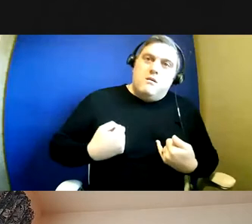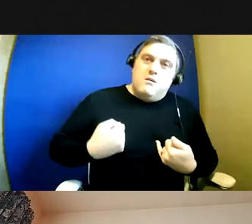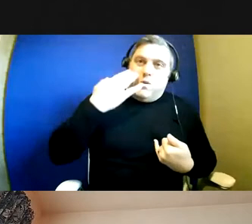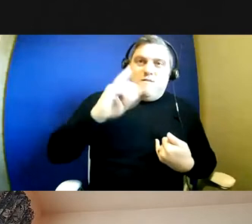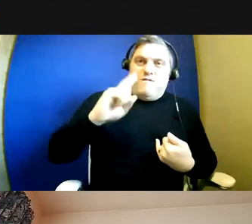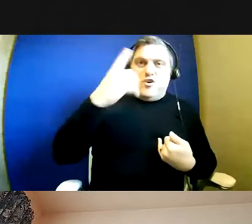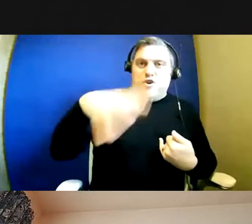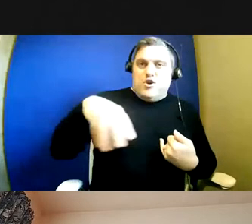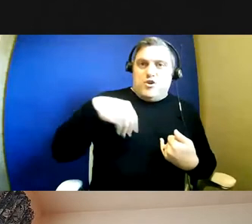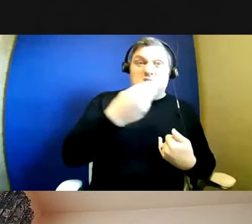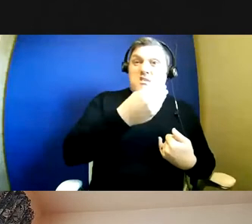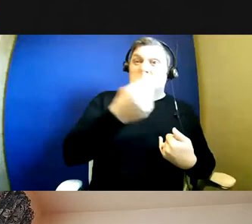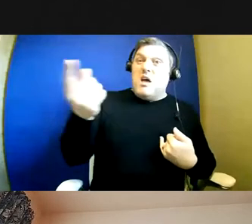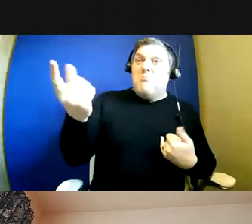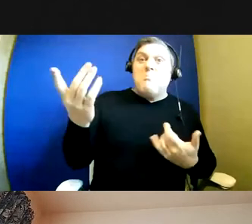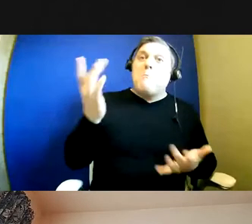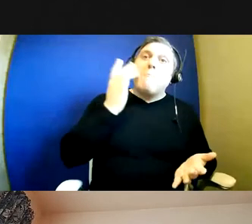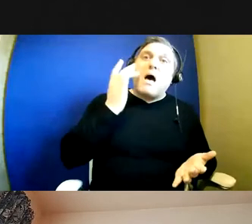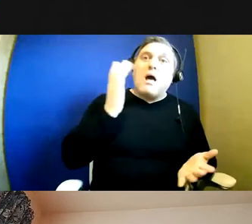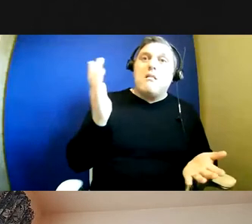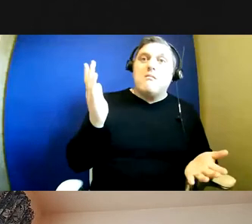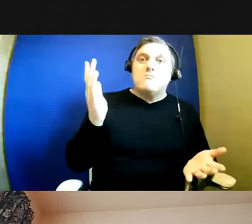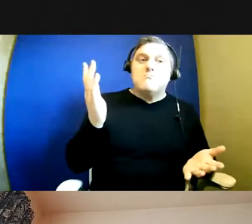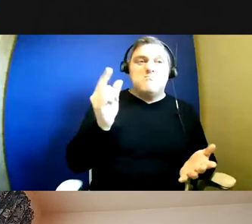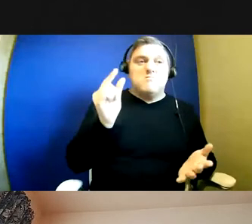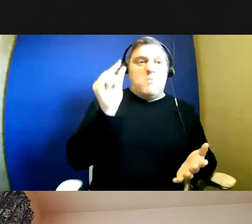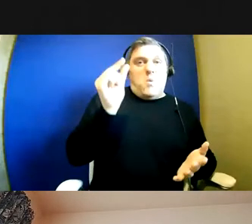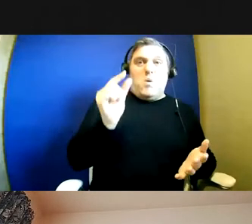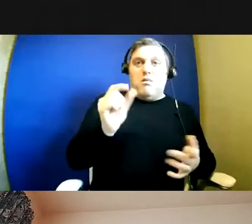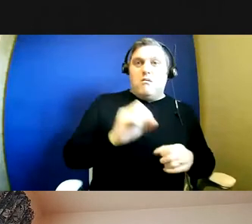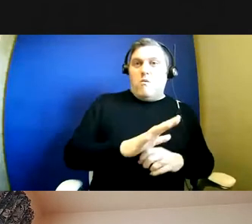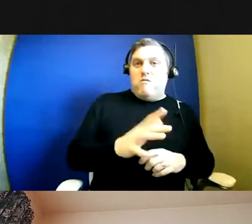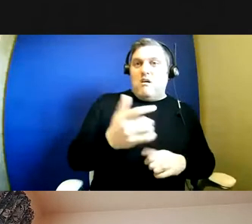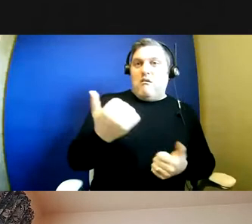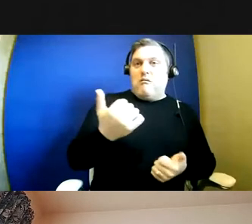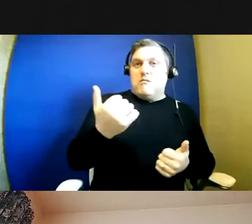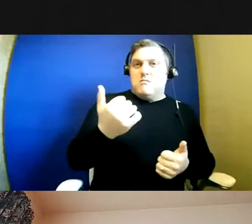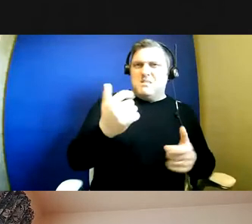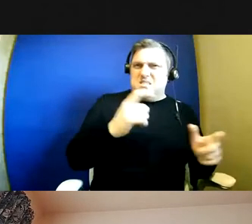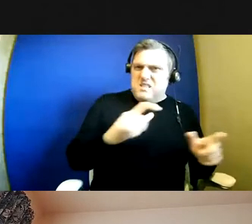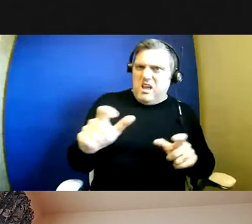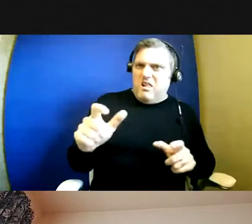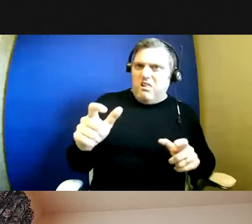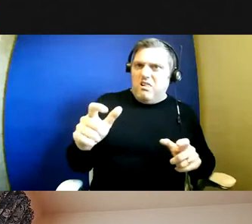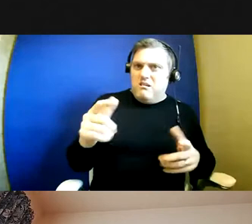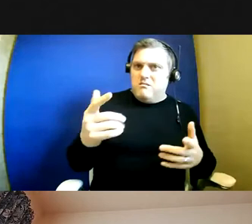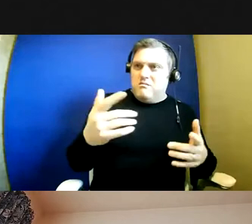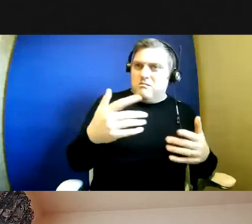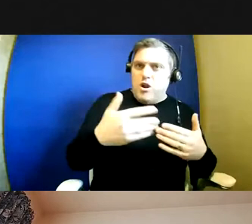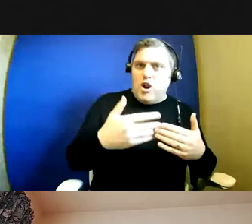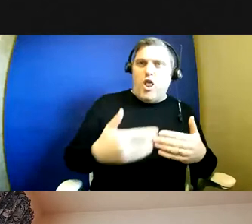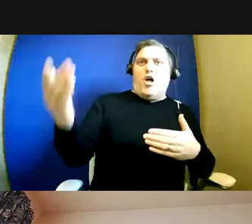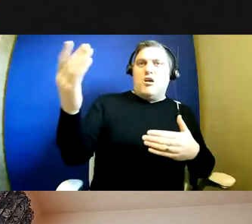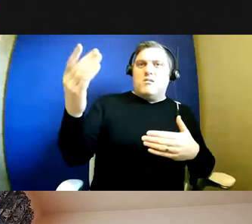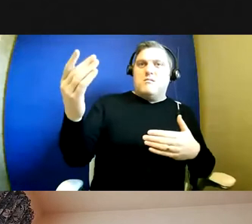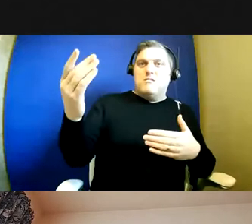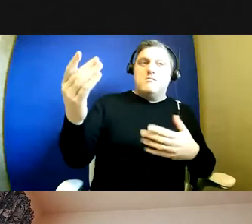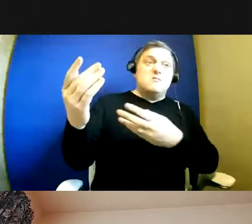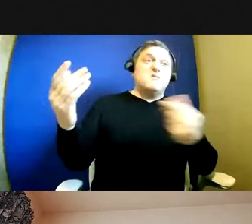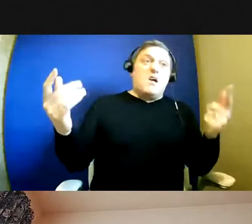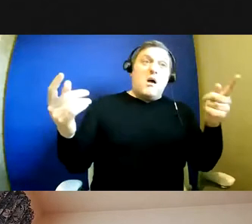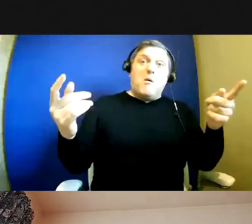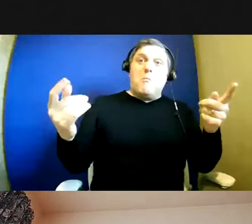infection. So there are some people who had very mild symptoms who have still got quite significant disability with long COVID now. And we've got